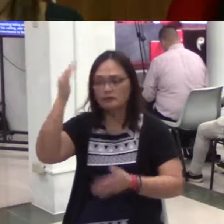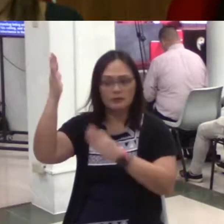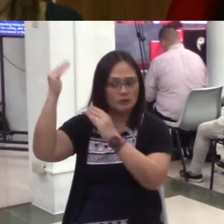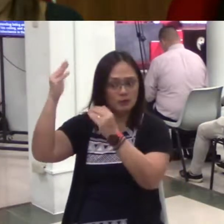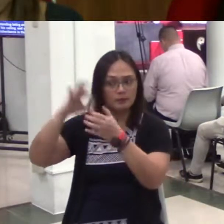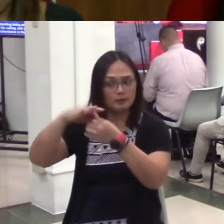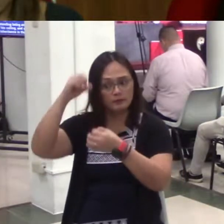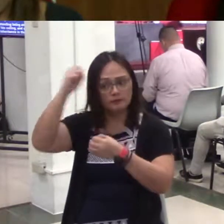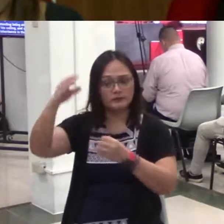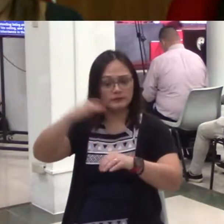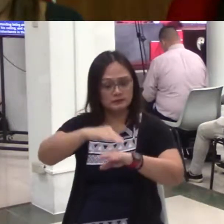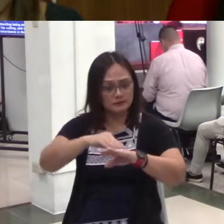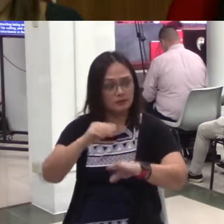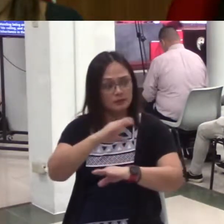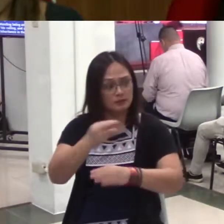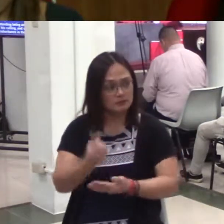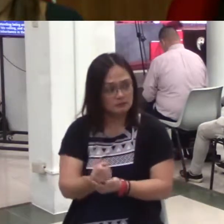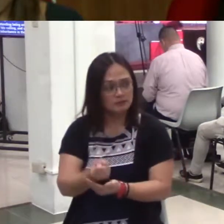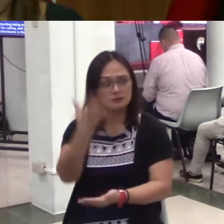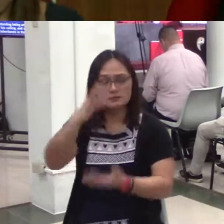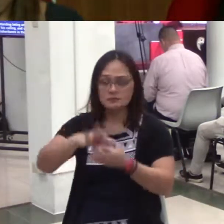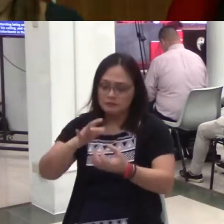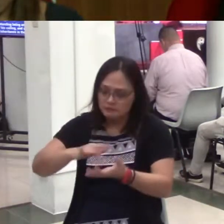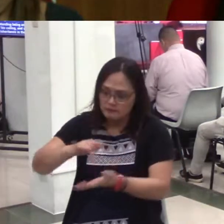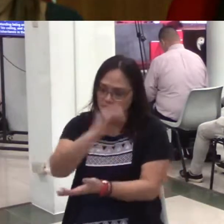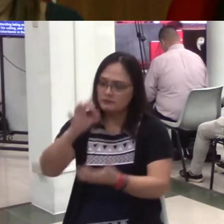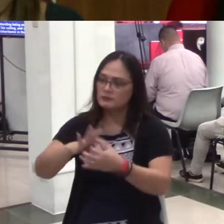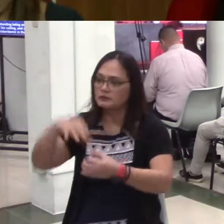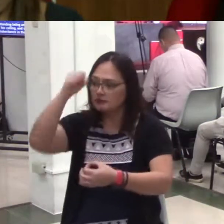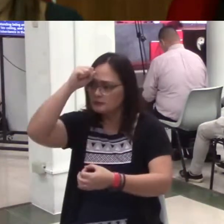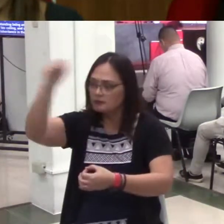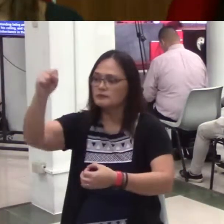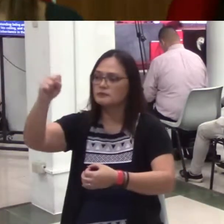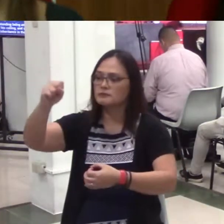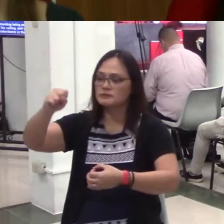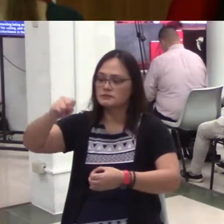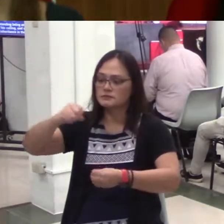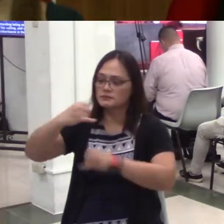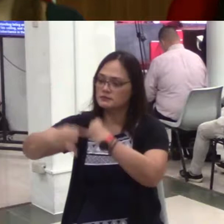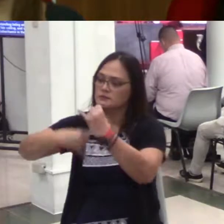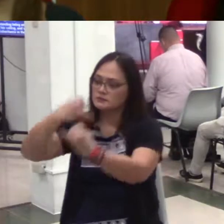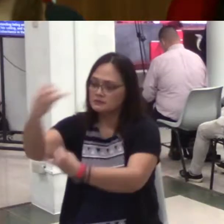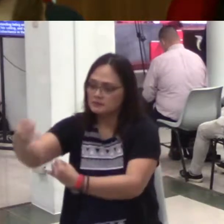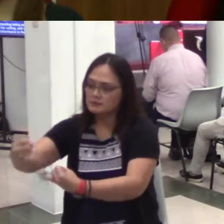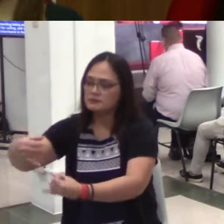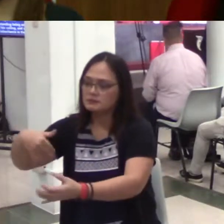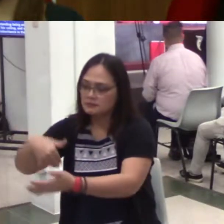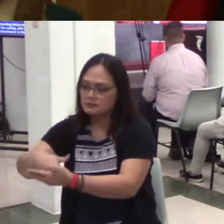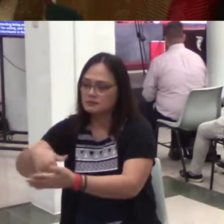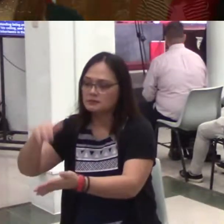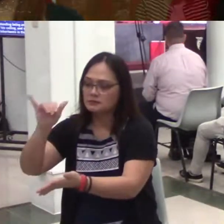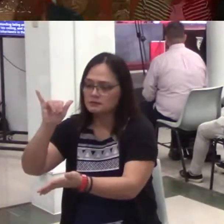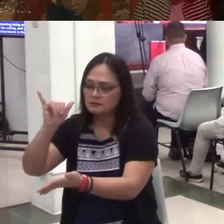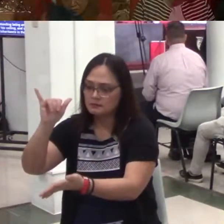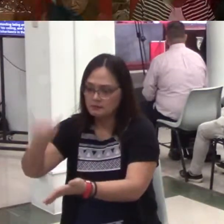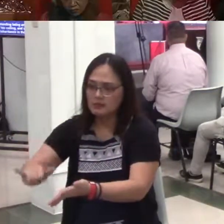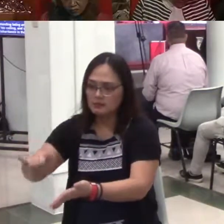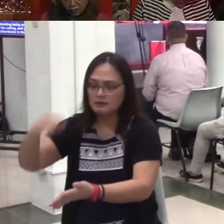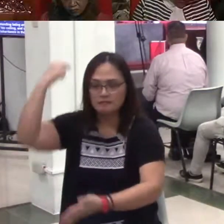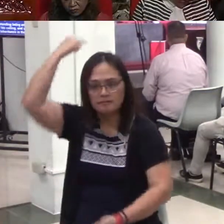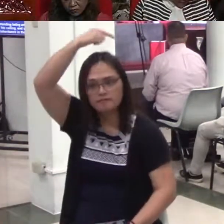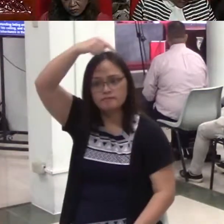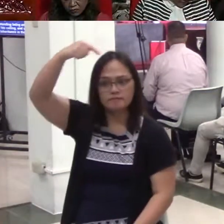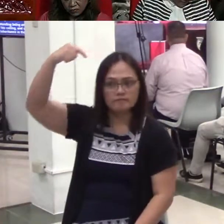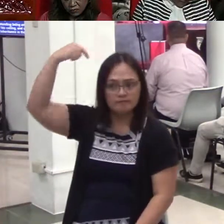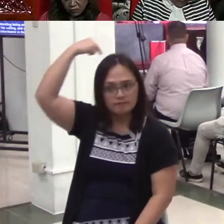and what the riches of the glory of his inheritance in the saints. Listen to